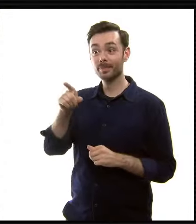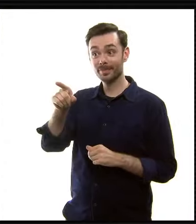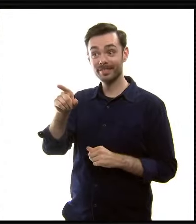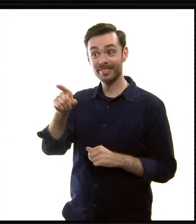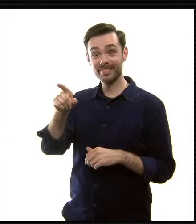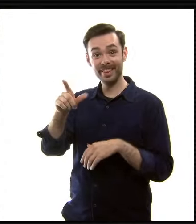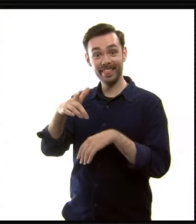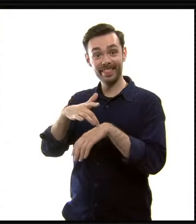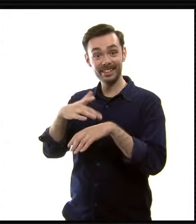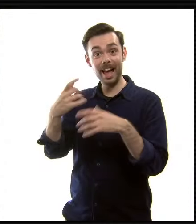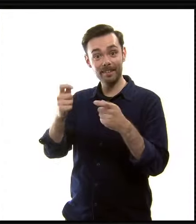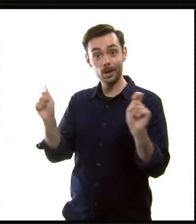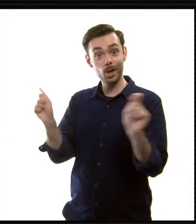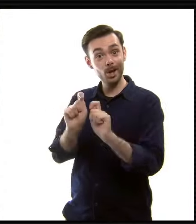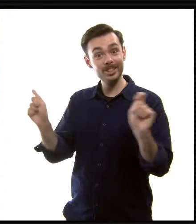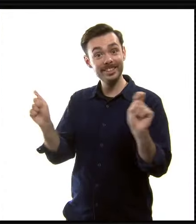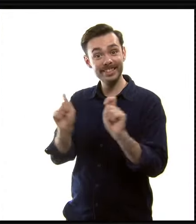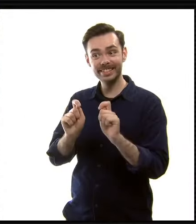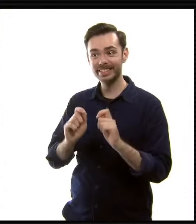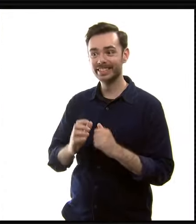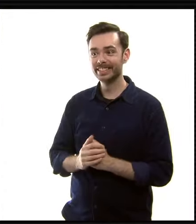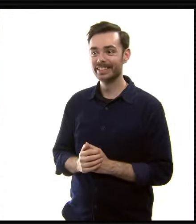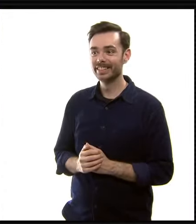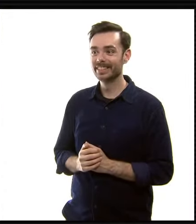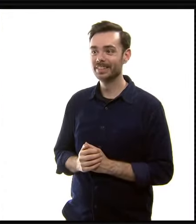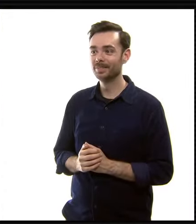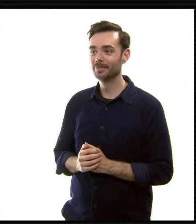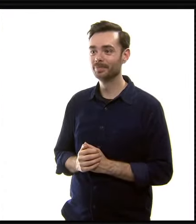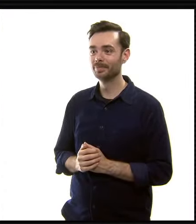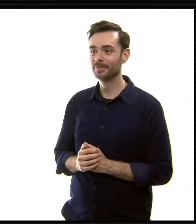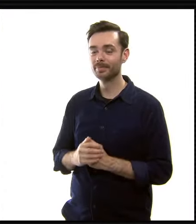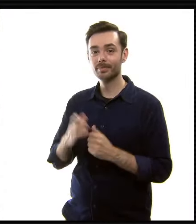It's got multiple backgrounds.